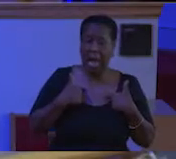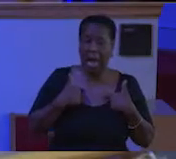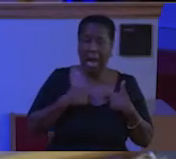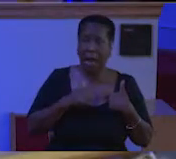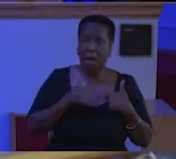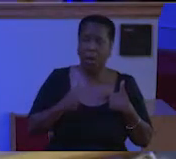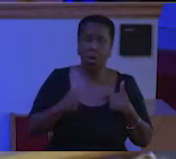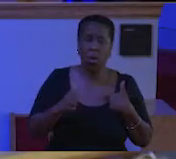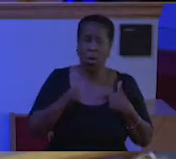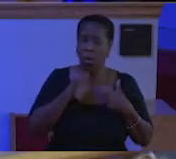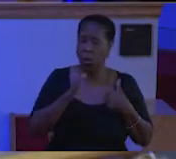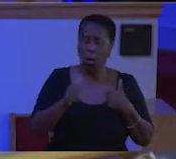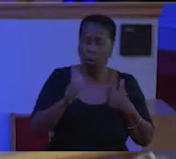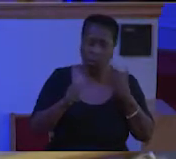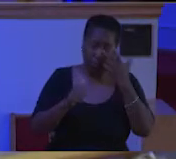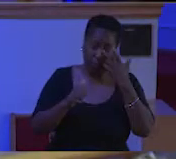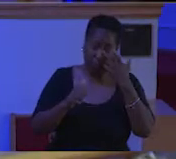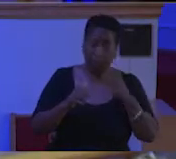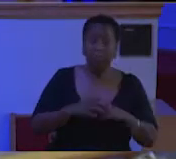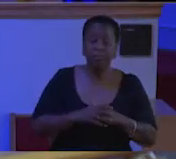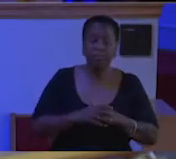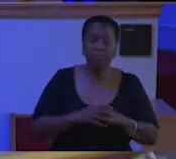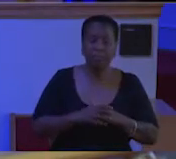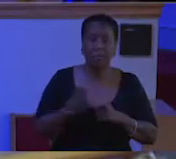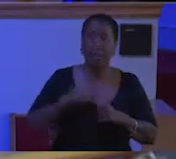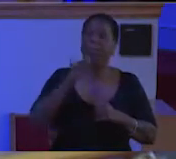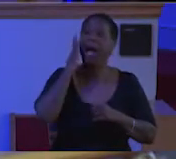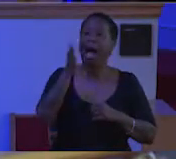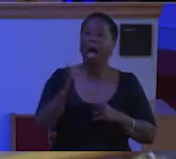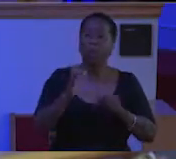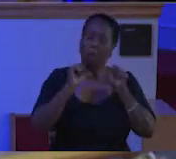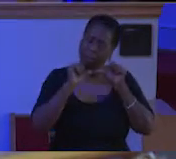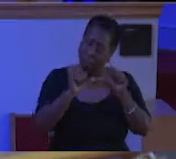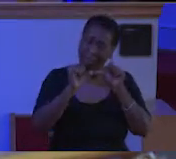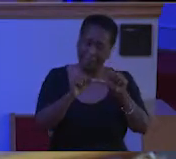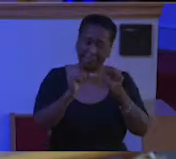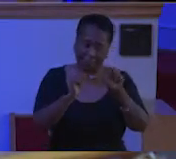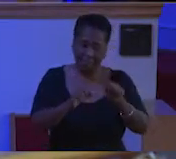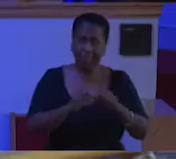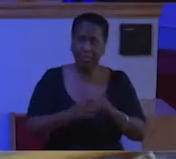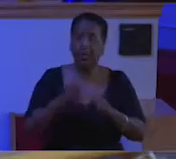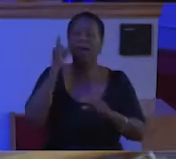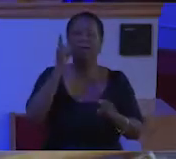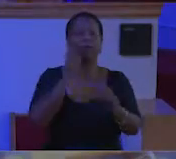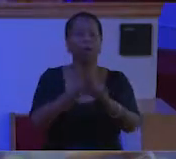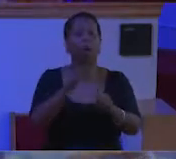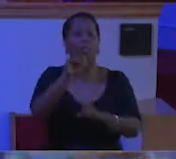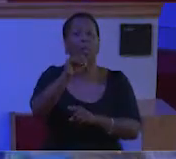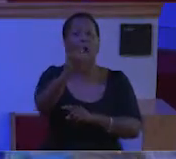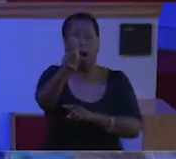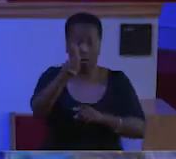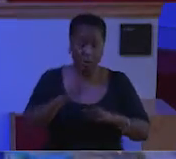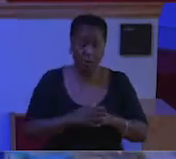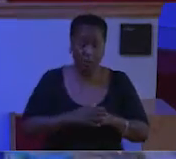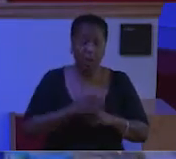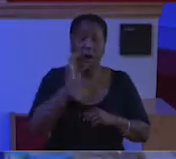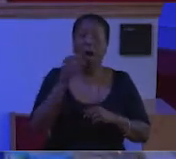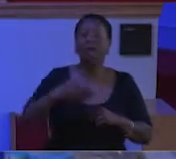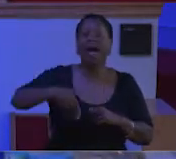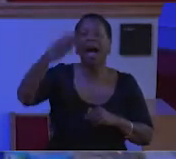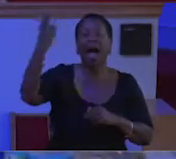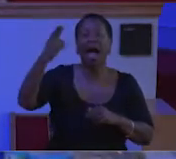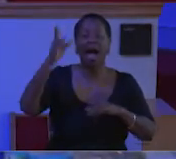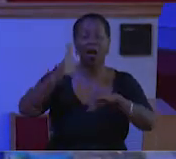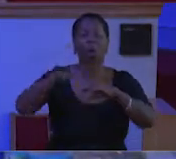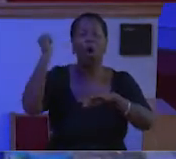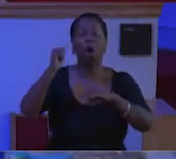I don't count it as if I have apprehended, but I press toward the mark of the high